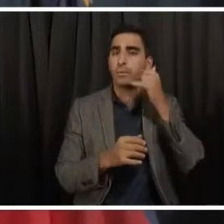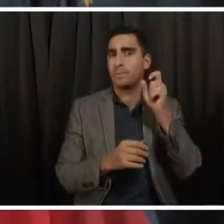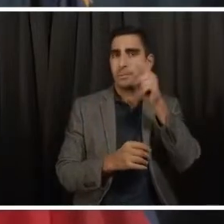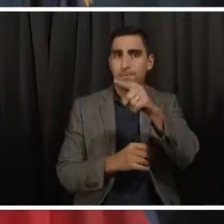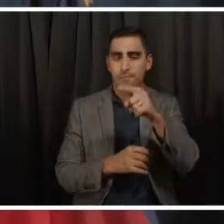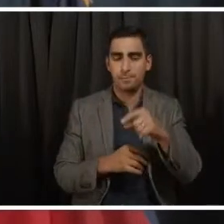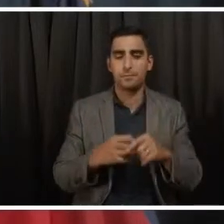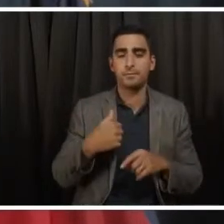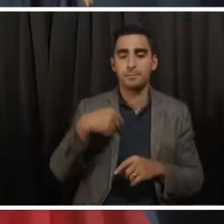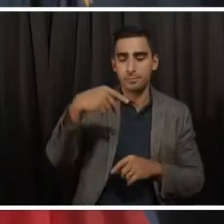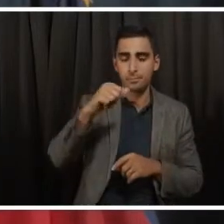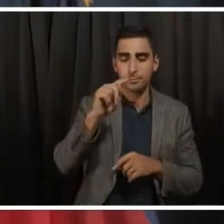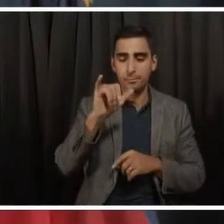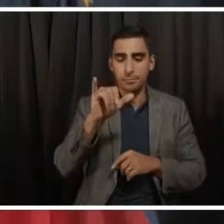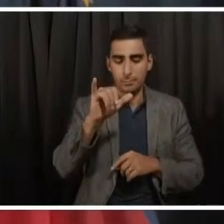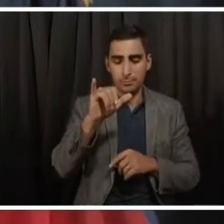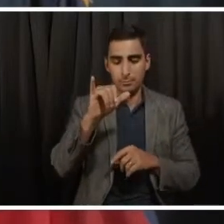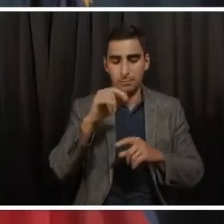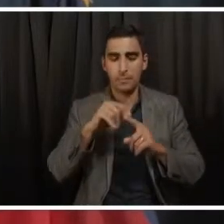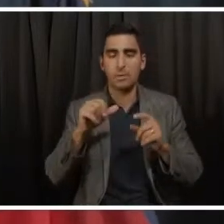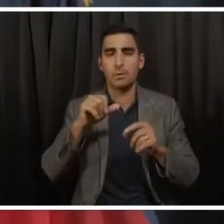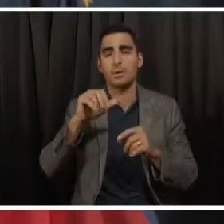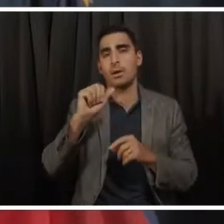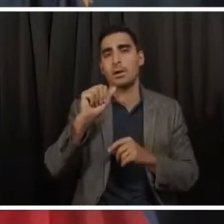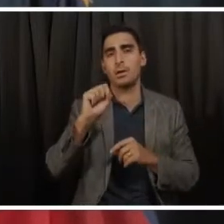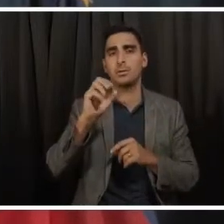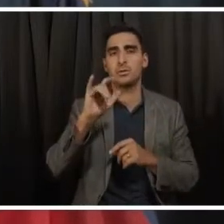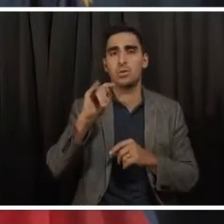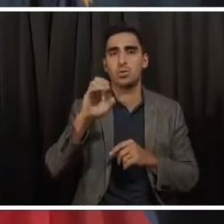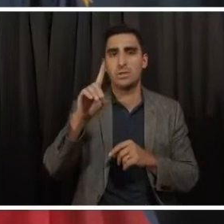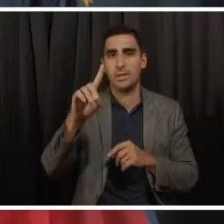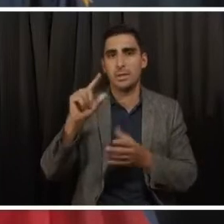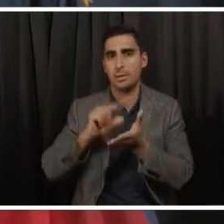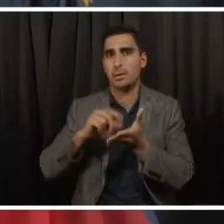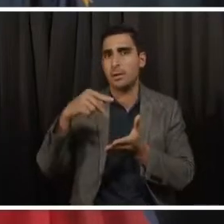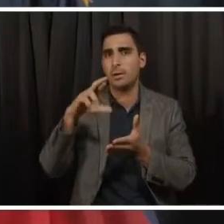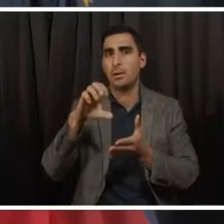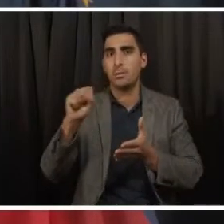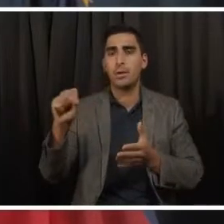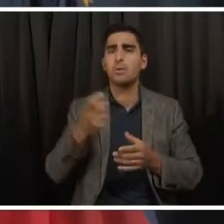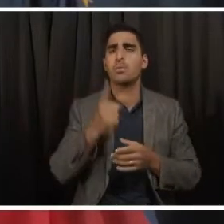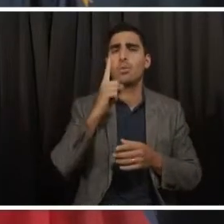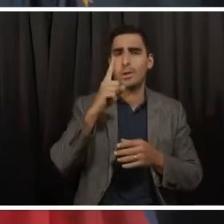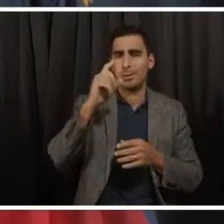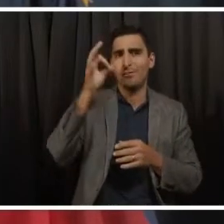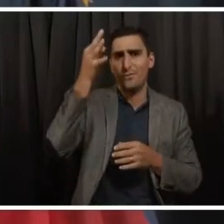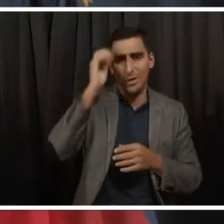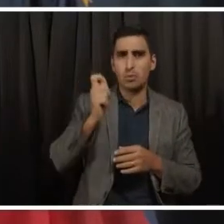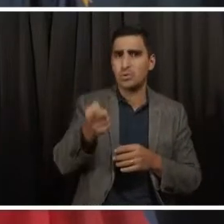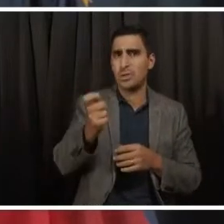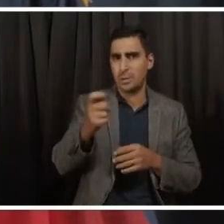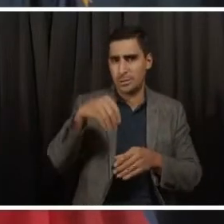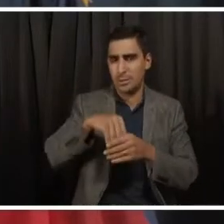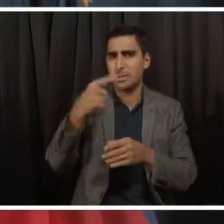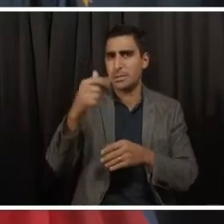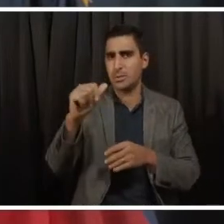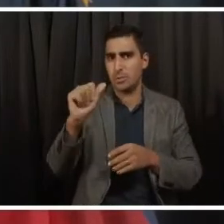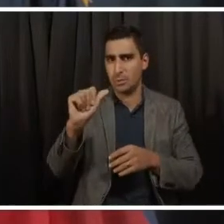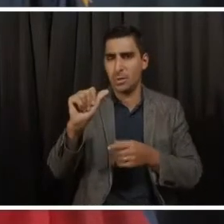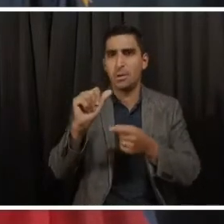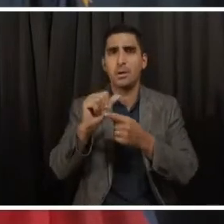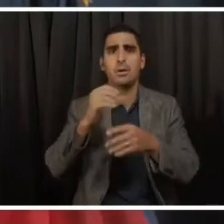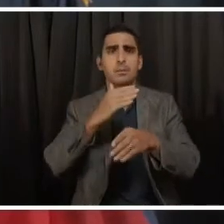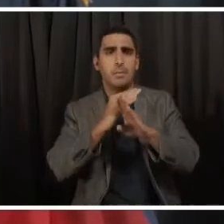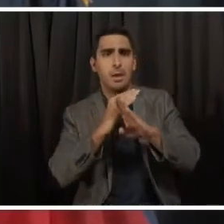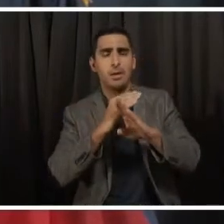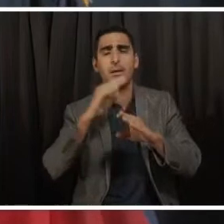Hi, Governor. This is Patty Nyberg with the Associated Press. Today, a federal judge in Georgia announced a preliminary injunction temporarily blocking the